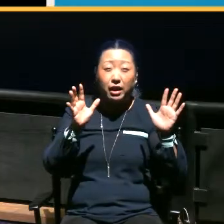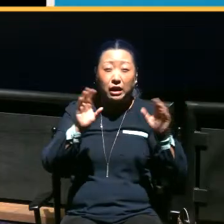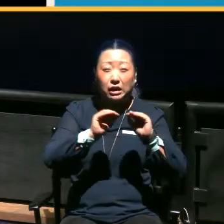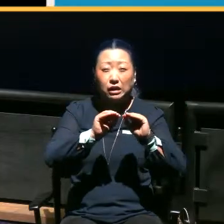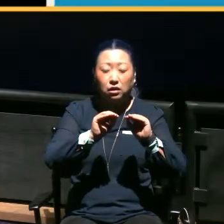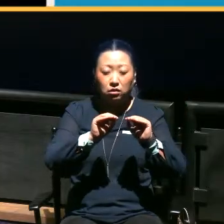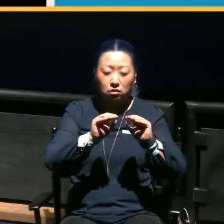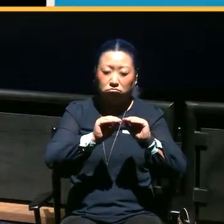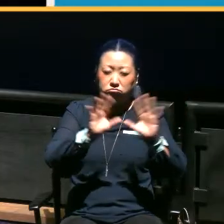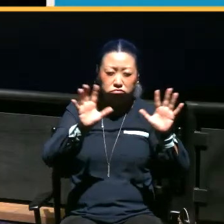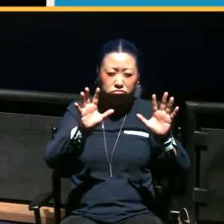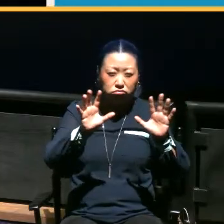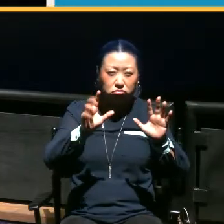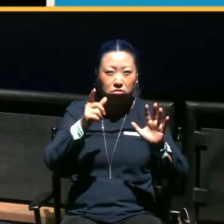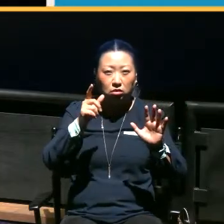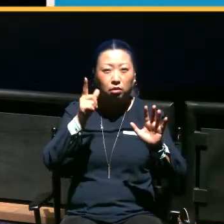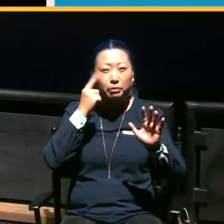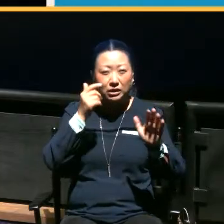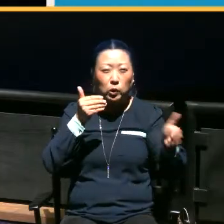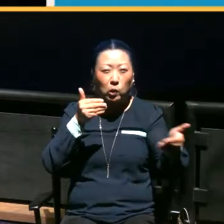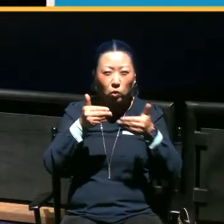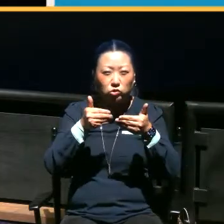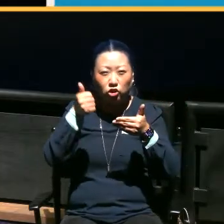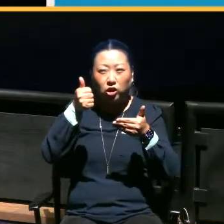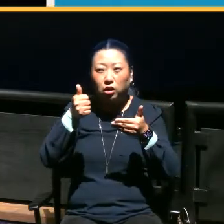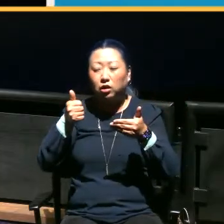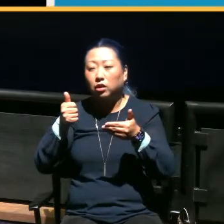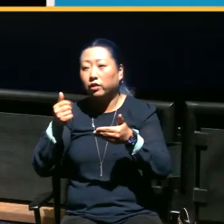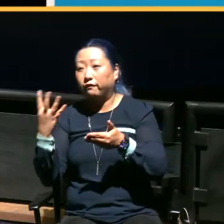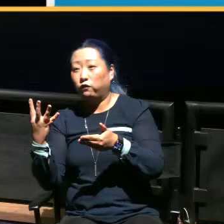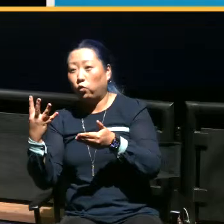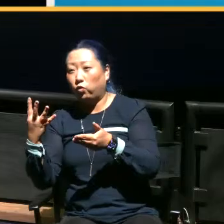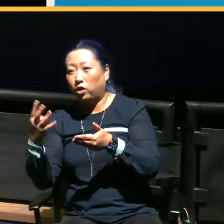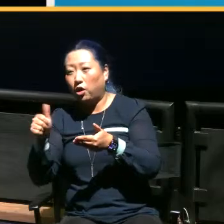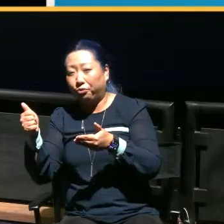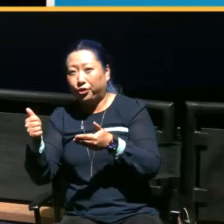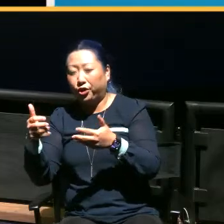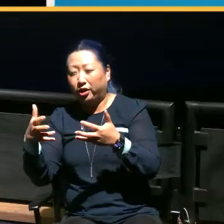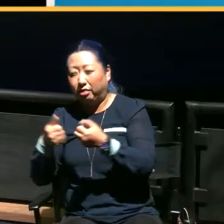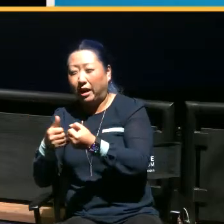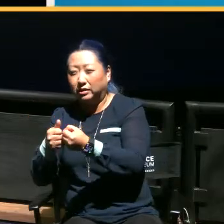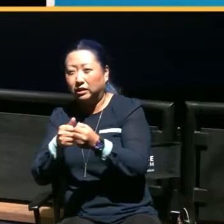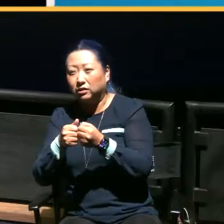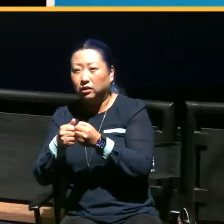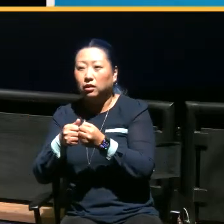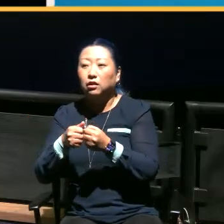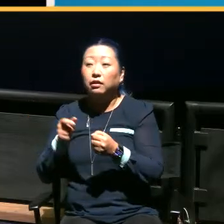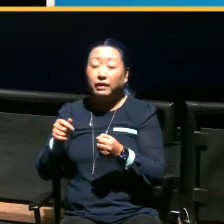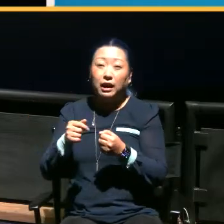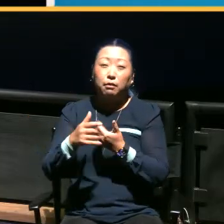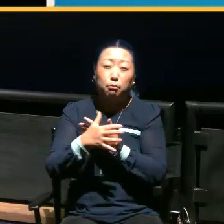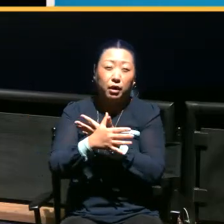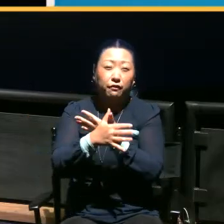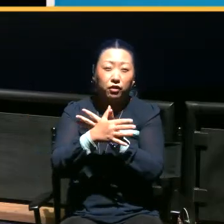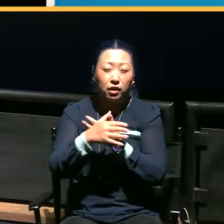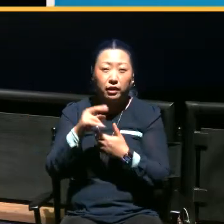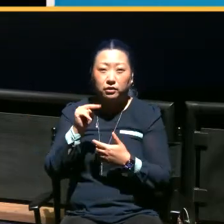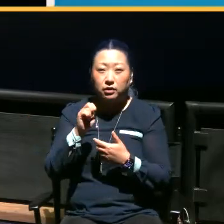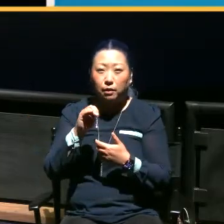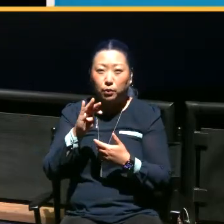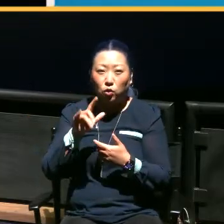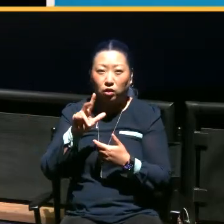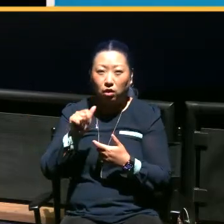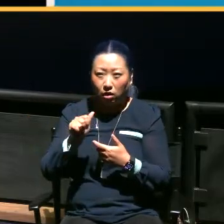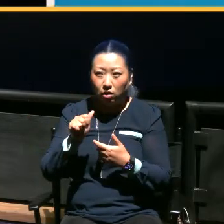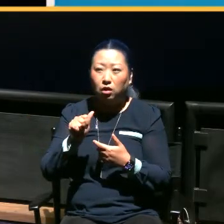closer to us than the other 4, and the 2 in the middle are colliding. And then this last one is the Butterfly Nebula. It's an exploding star, and it